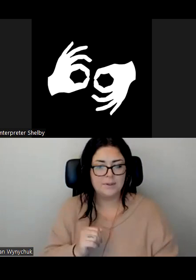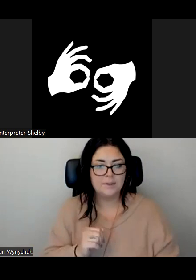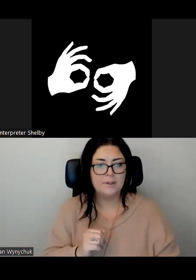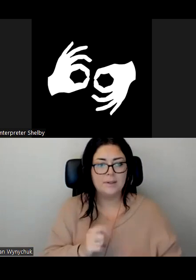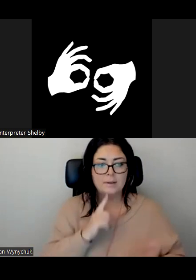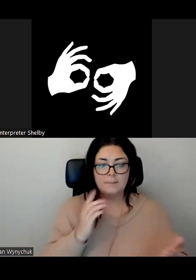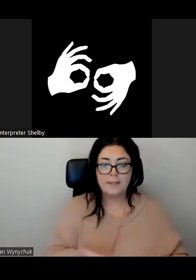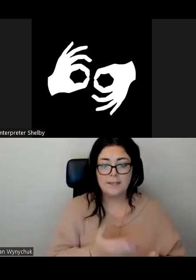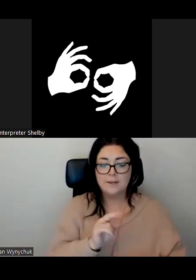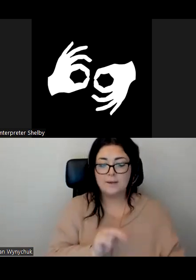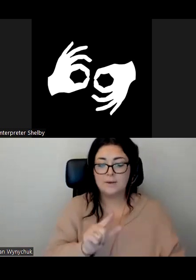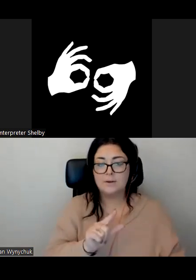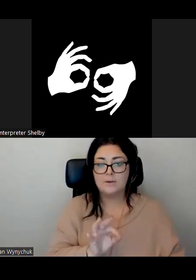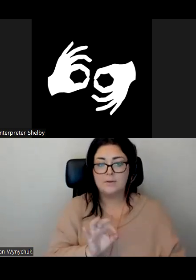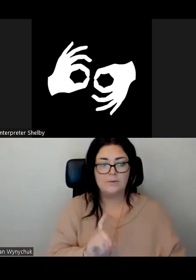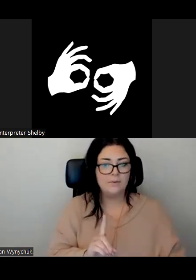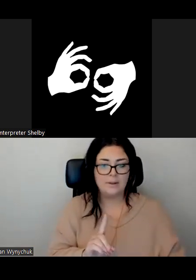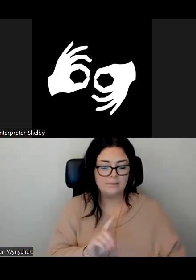But here in Newfoundland, it means nothing.